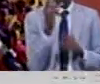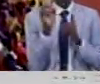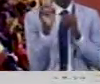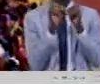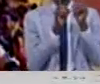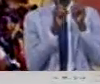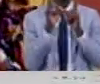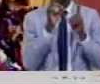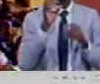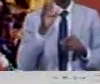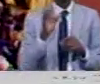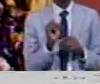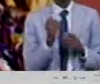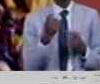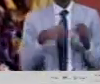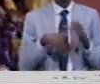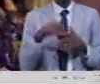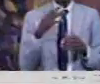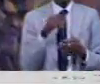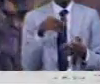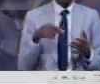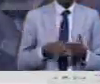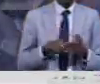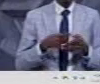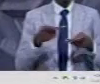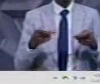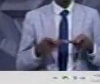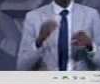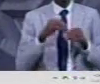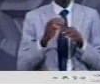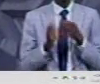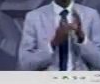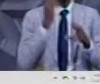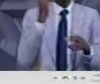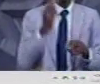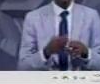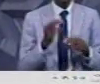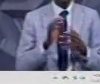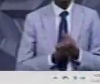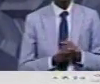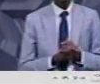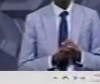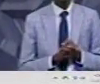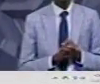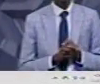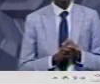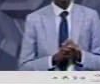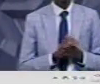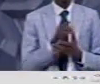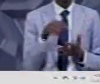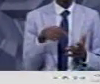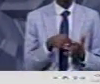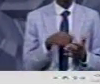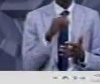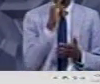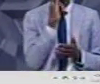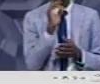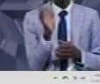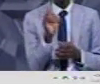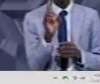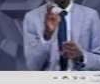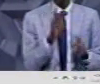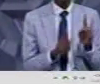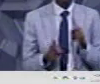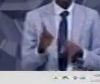This is where people begin to make stars. And stars are coming out of this place. If